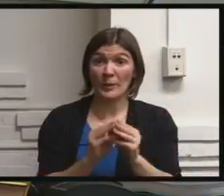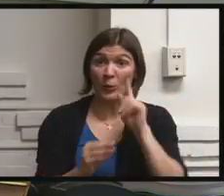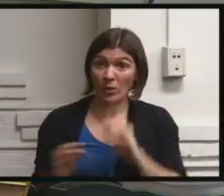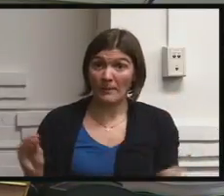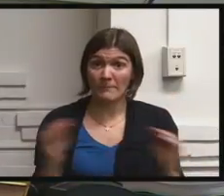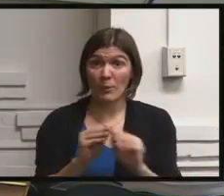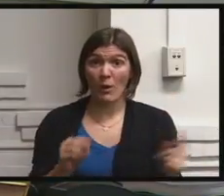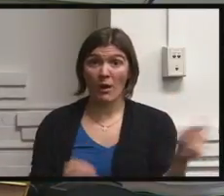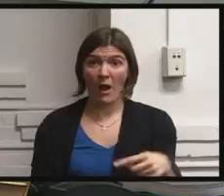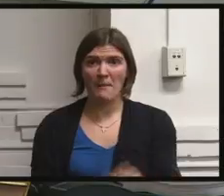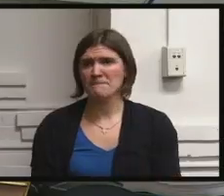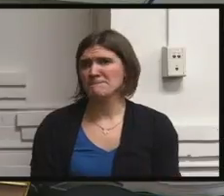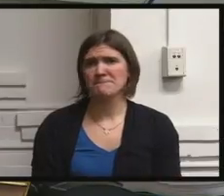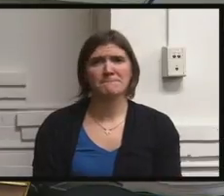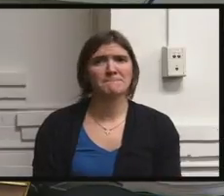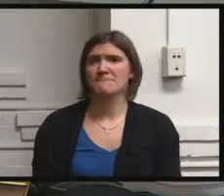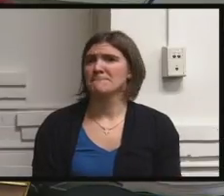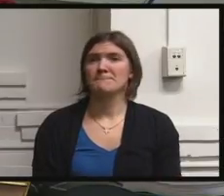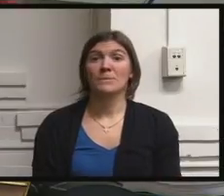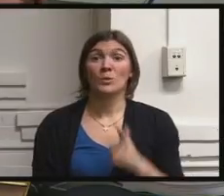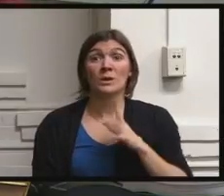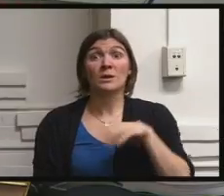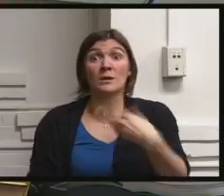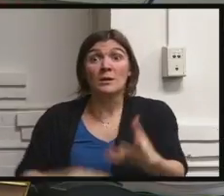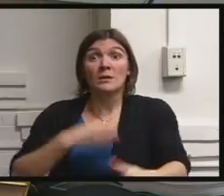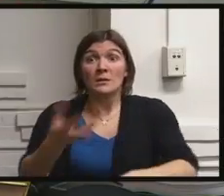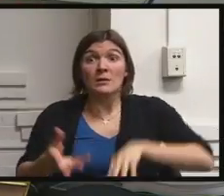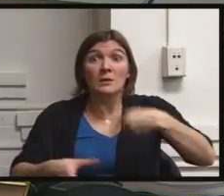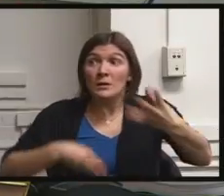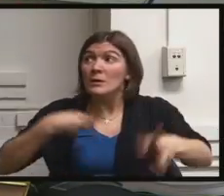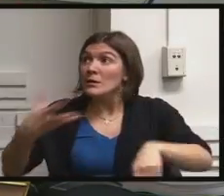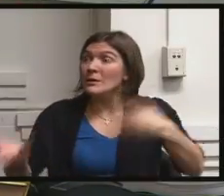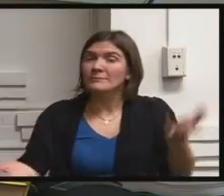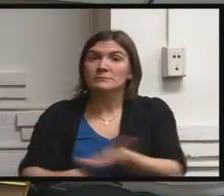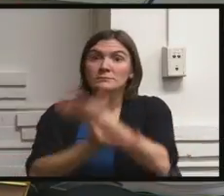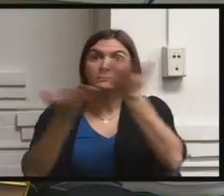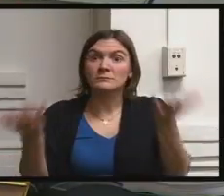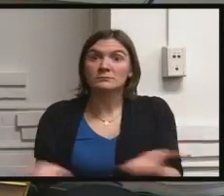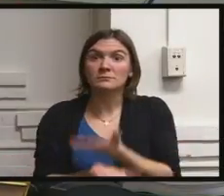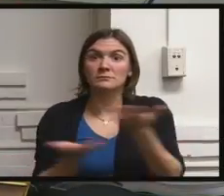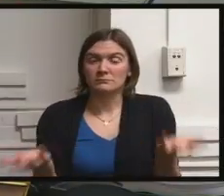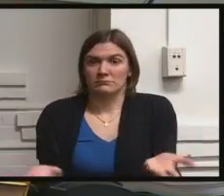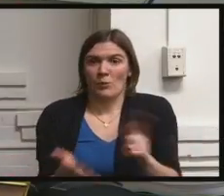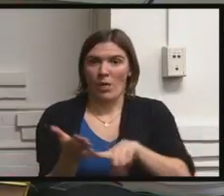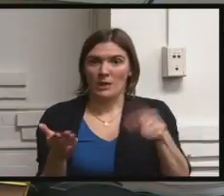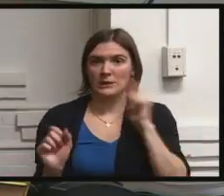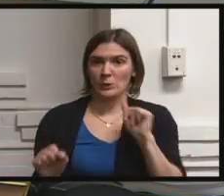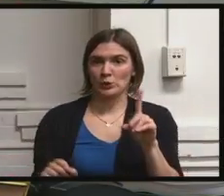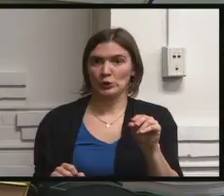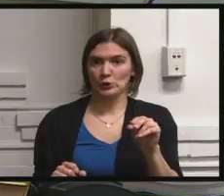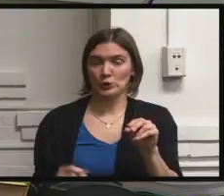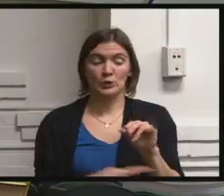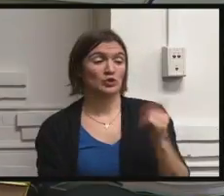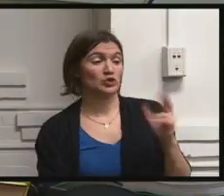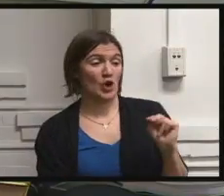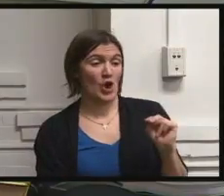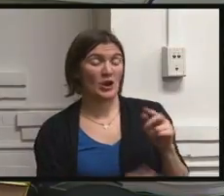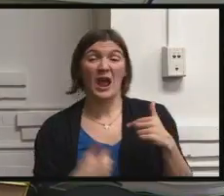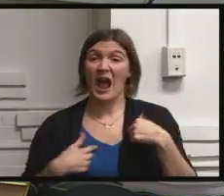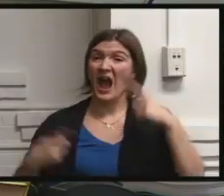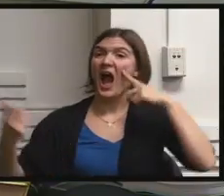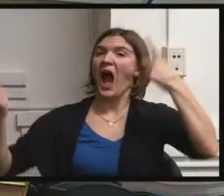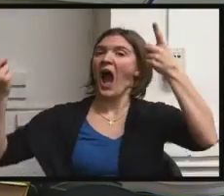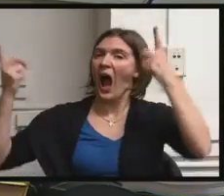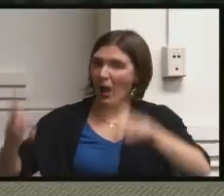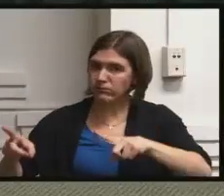provide information to help them make that decision. That's going to be better than what the town meeting does. David, I